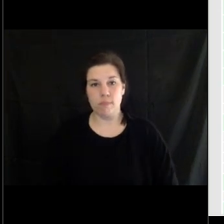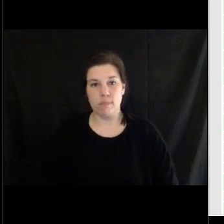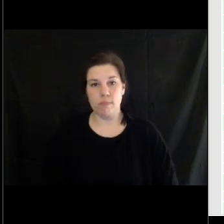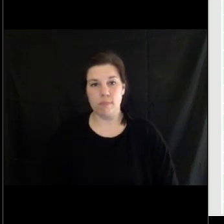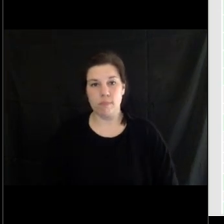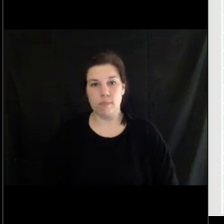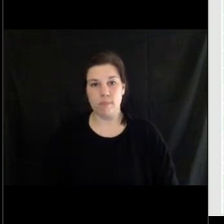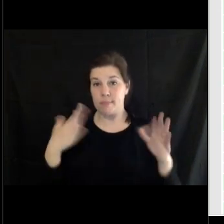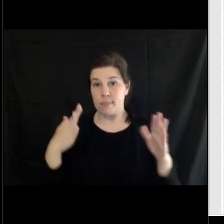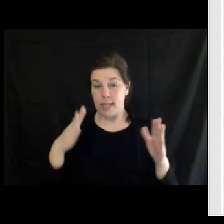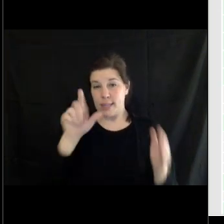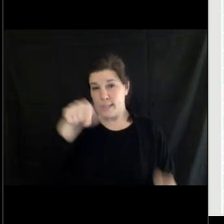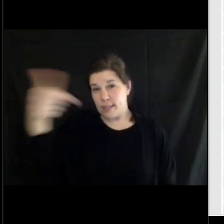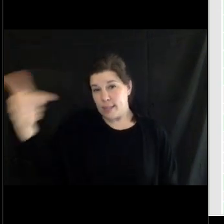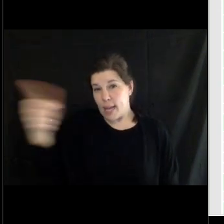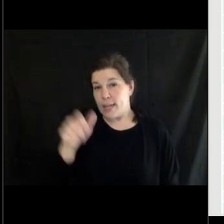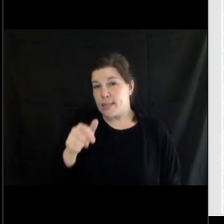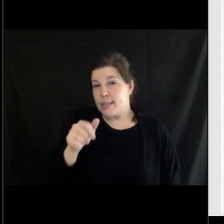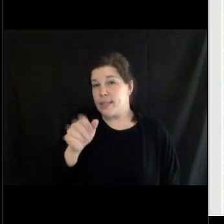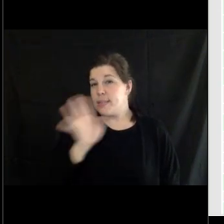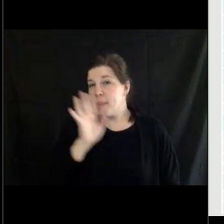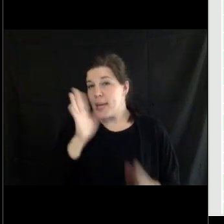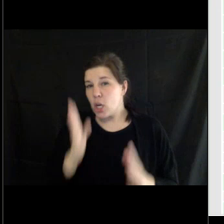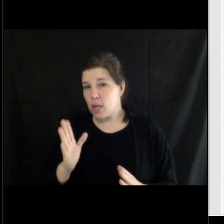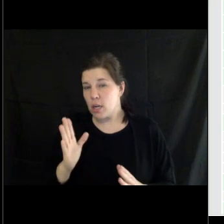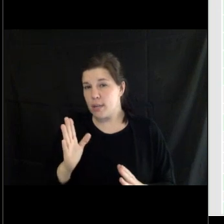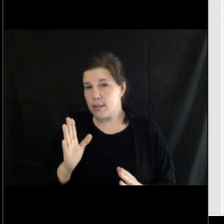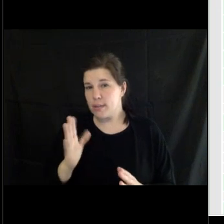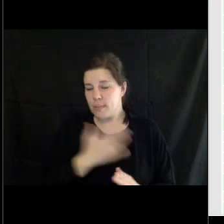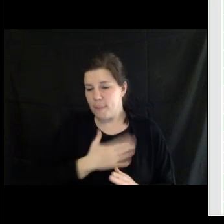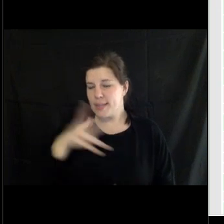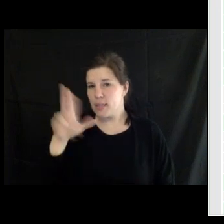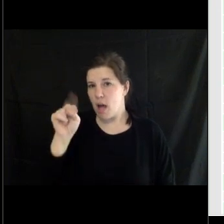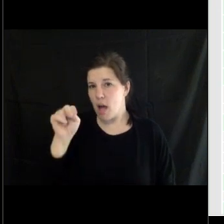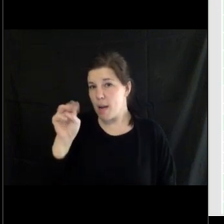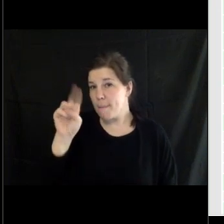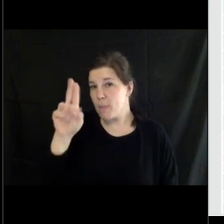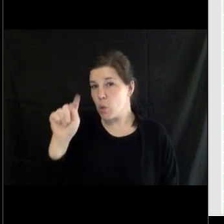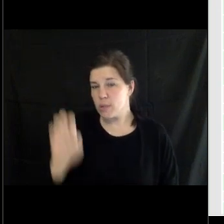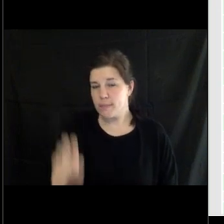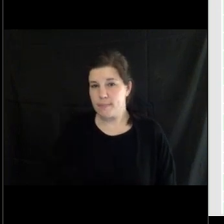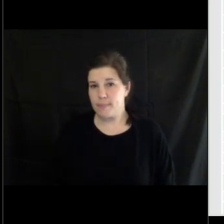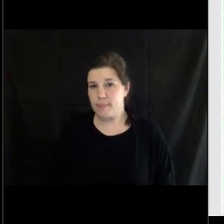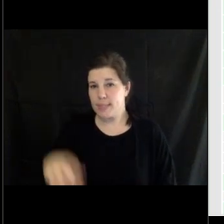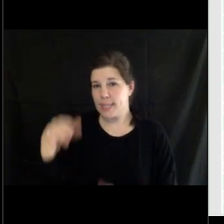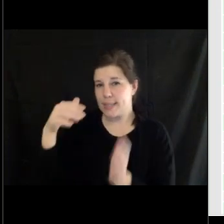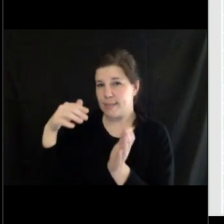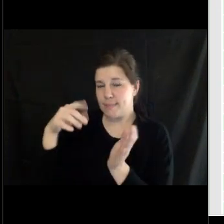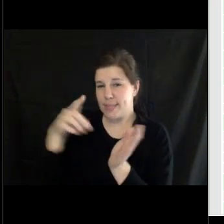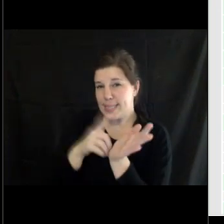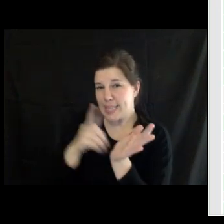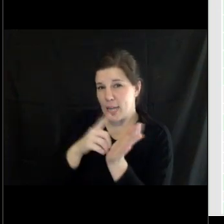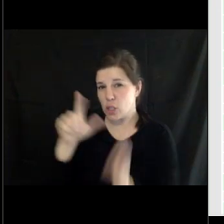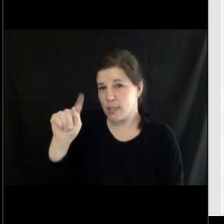Let's move on to the next speaker. Mr. McNally, can you unmute that person? Yes, the next speaker is Dr. Stephanie